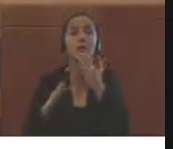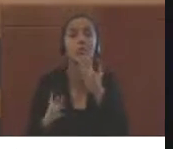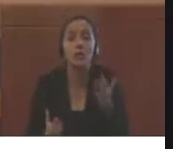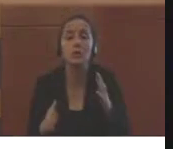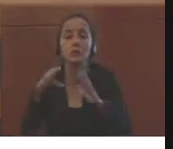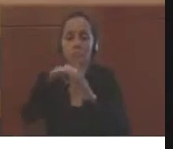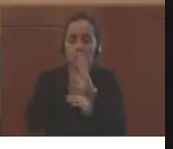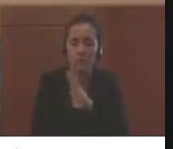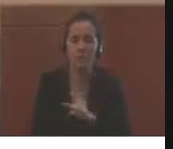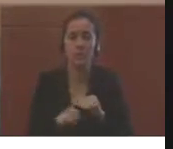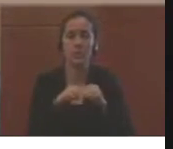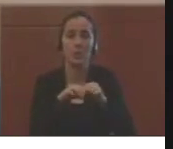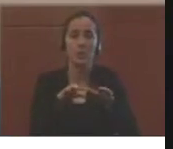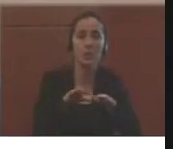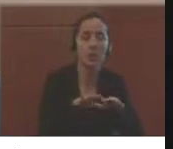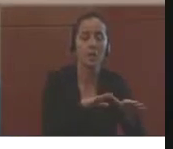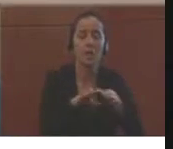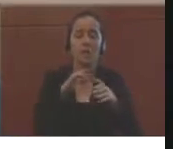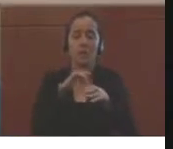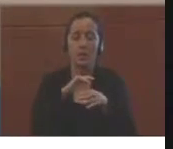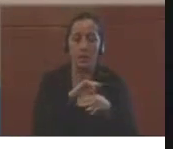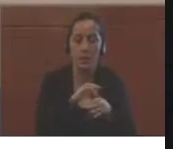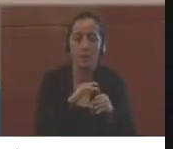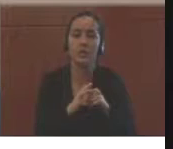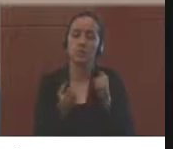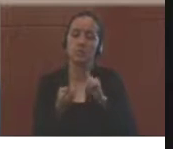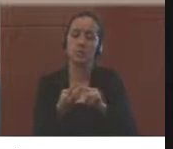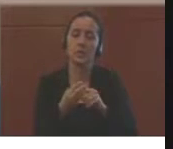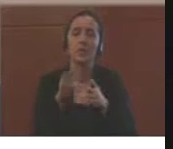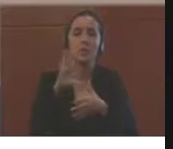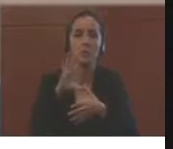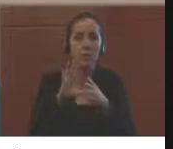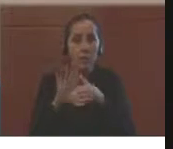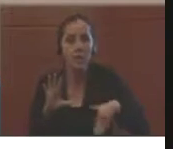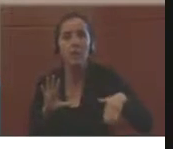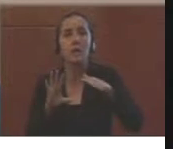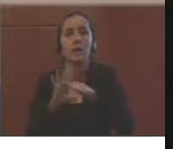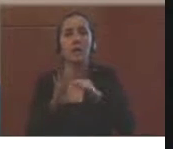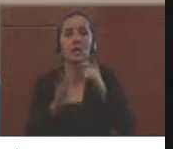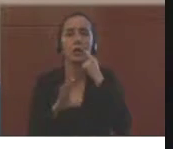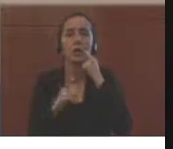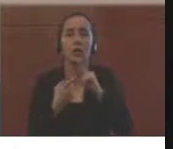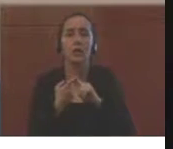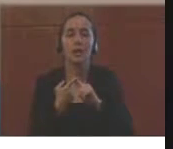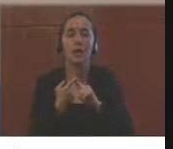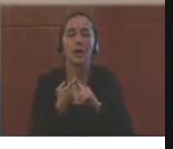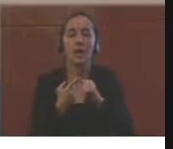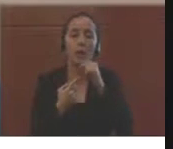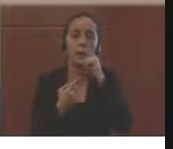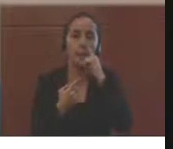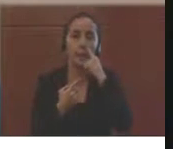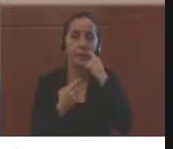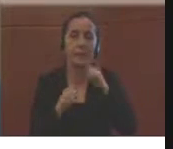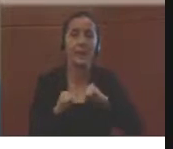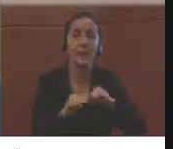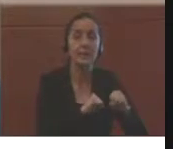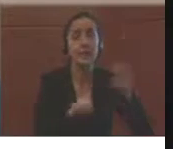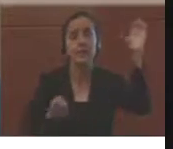2014-2024 in the Caribbean, as well as the definition of risk management as a state